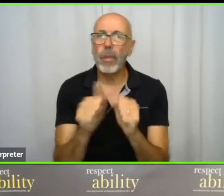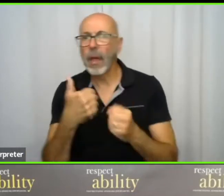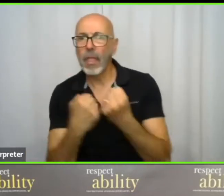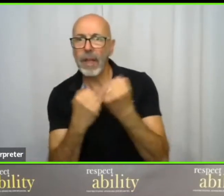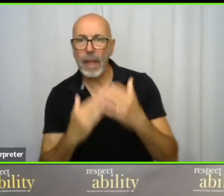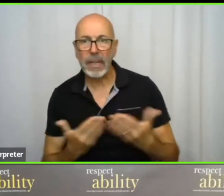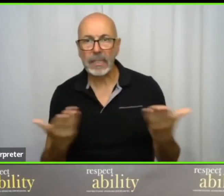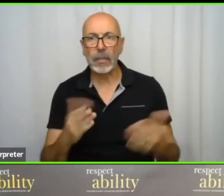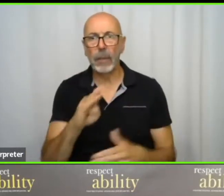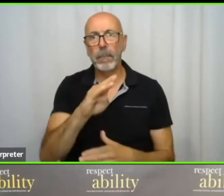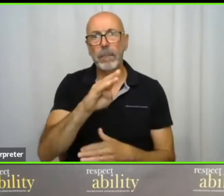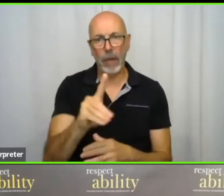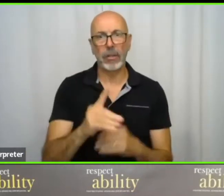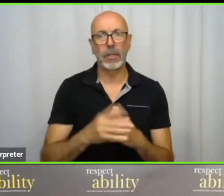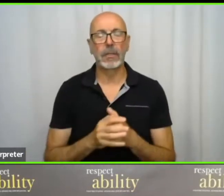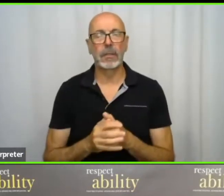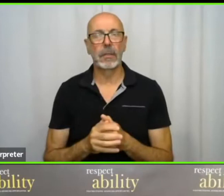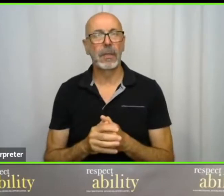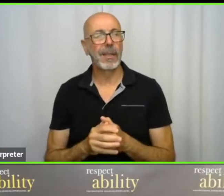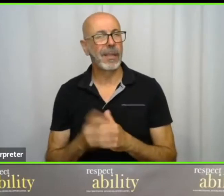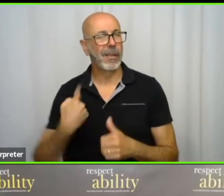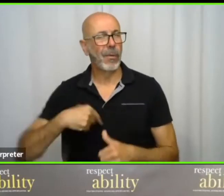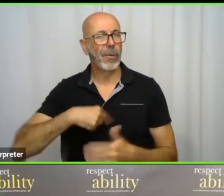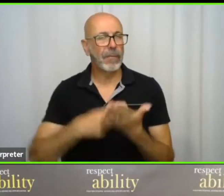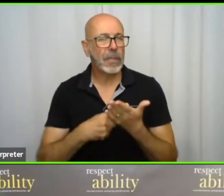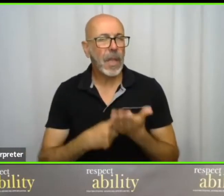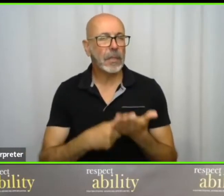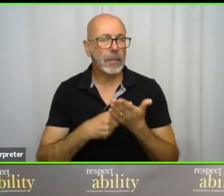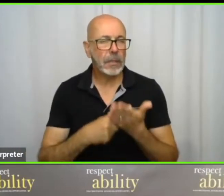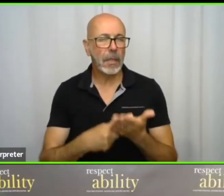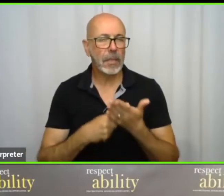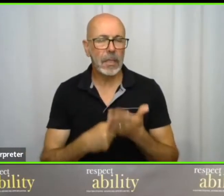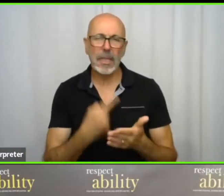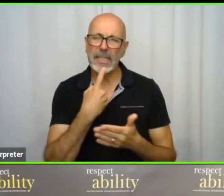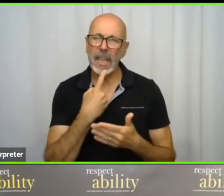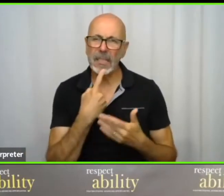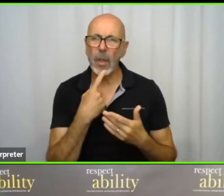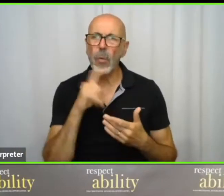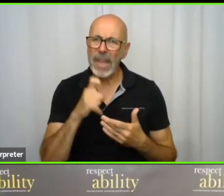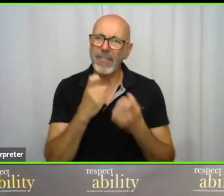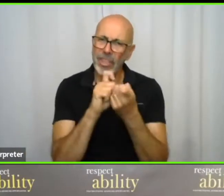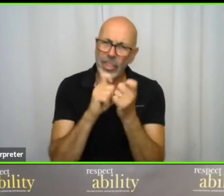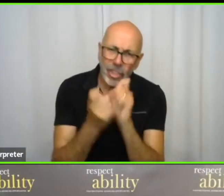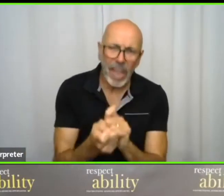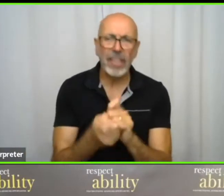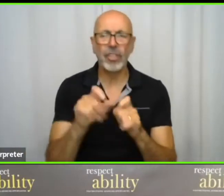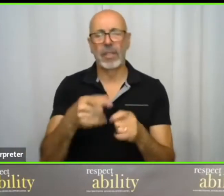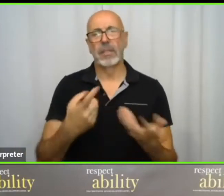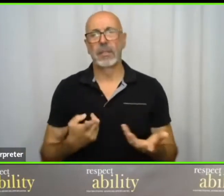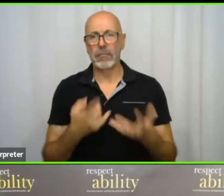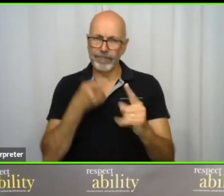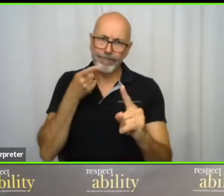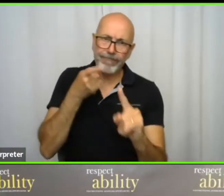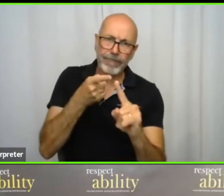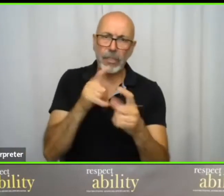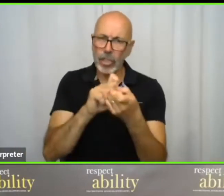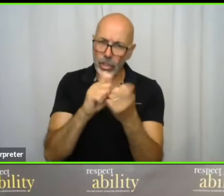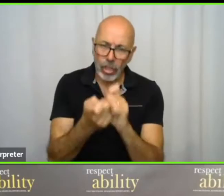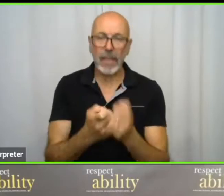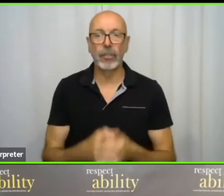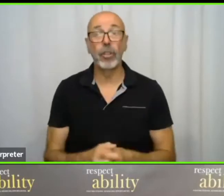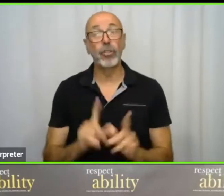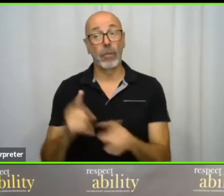Maryland, we've all kind of talked and said, let's do something about this. So over the last few years, we've been working